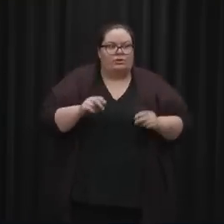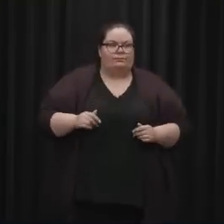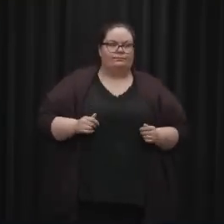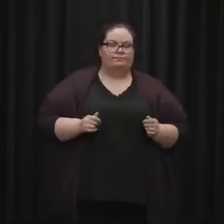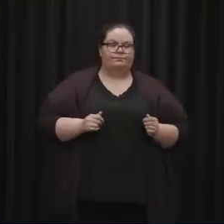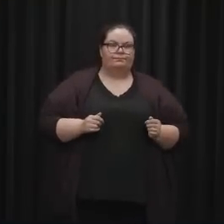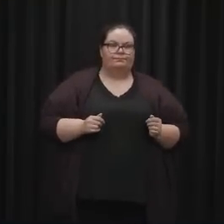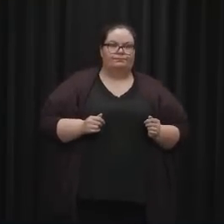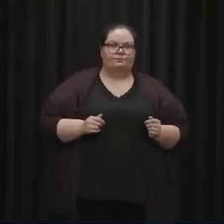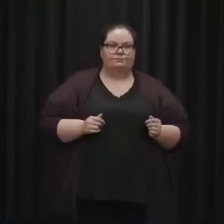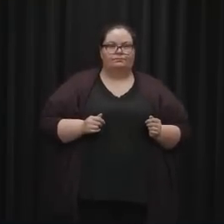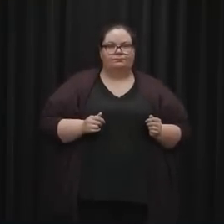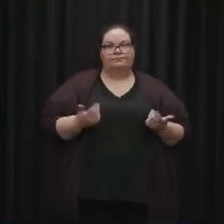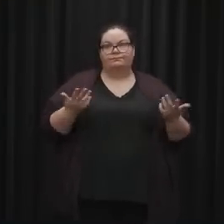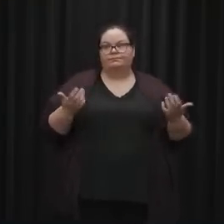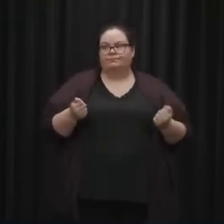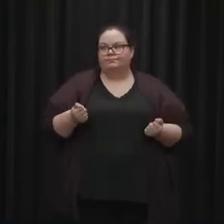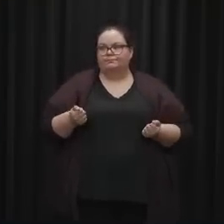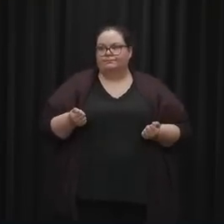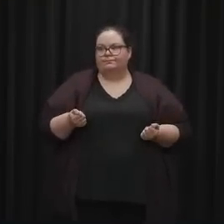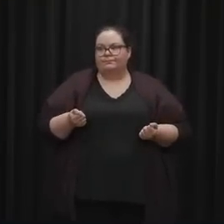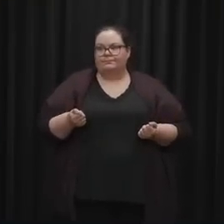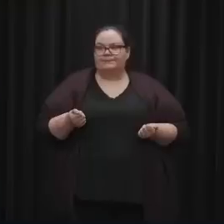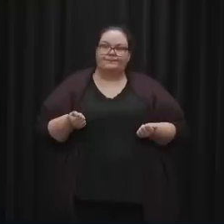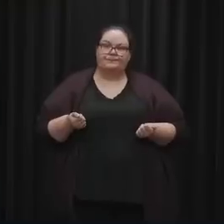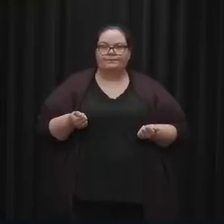rules. And so I guess this is an